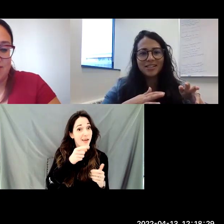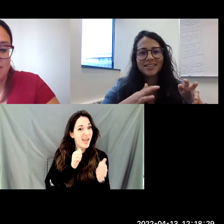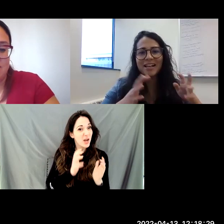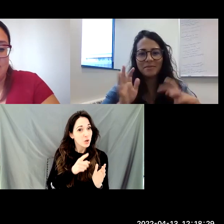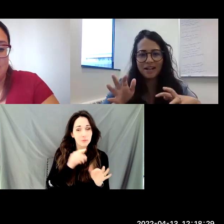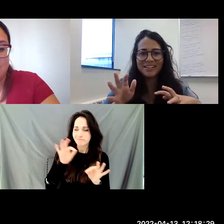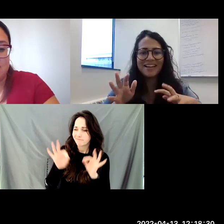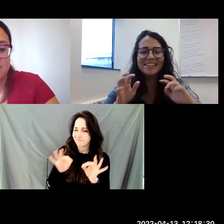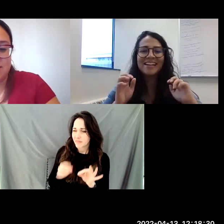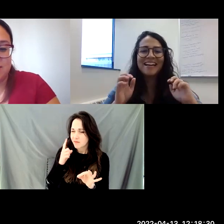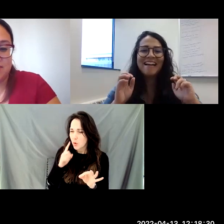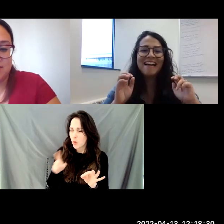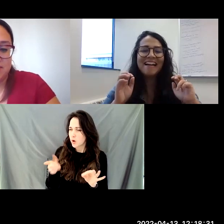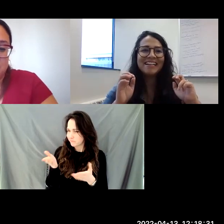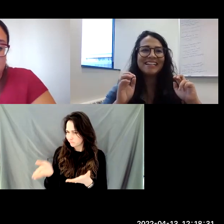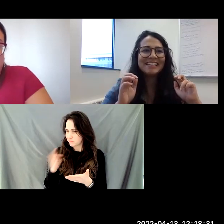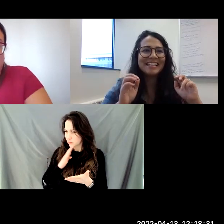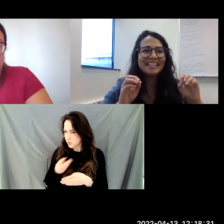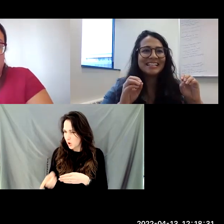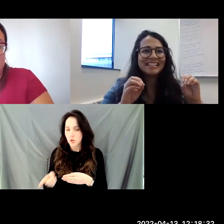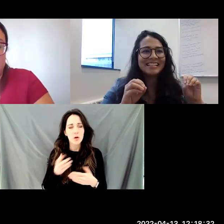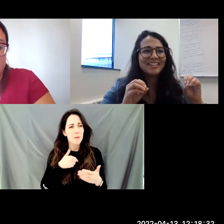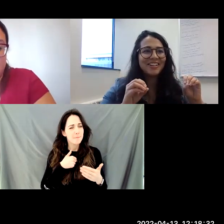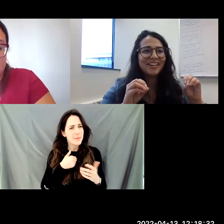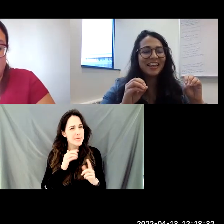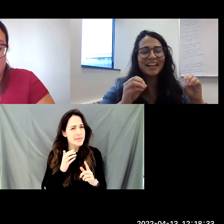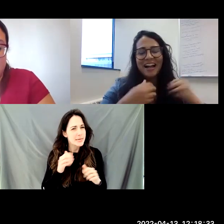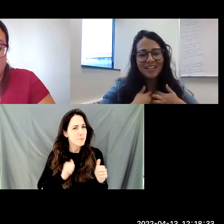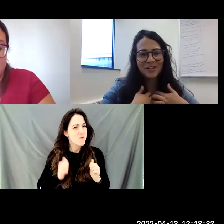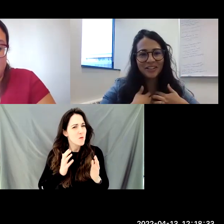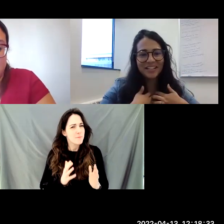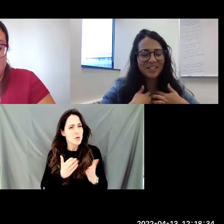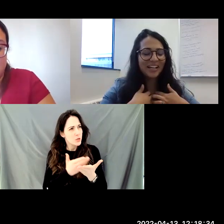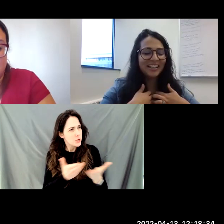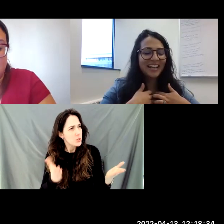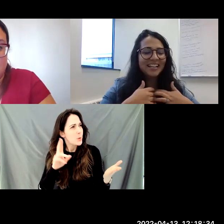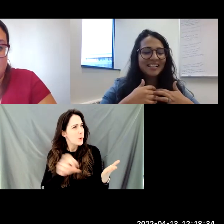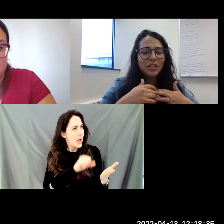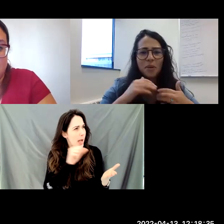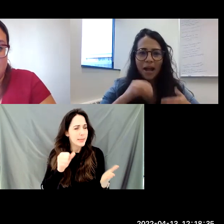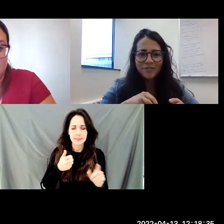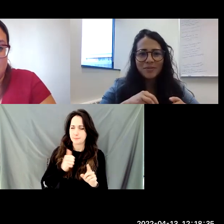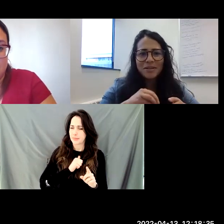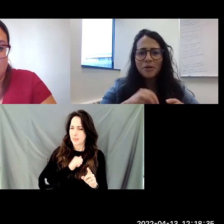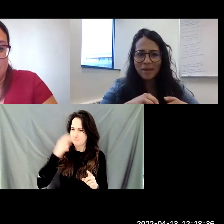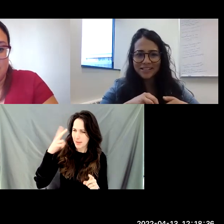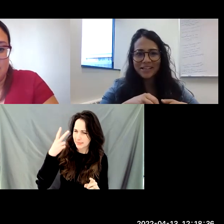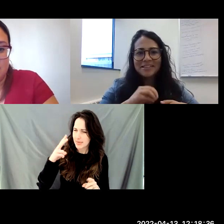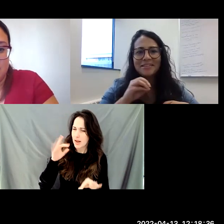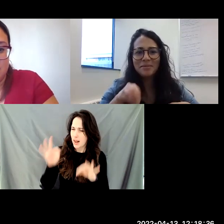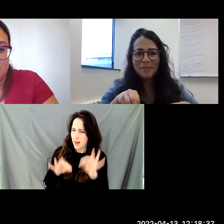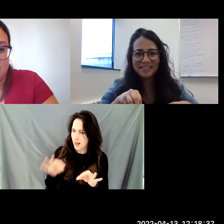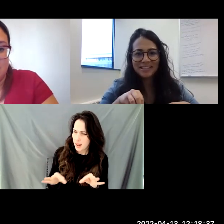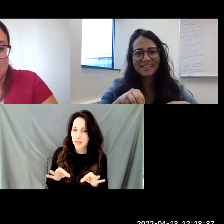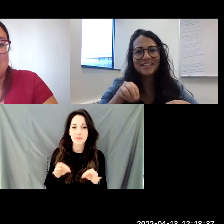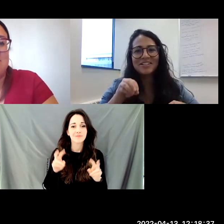the US as a Mexican. And he says this thing where like I so relate to it. It's like you have to be more